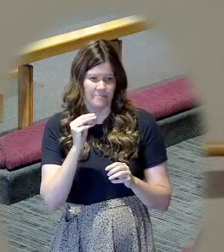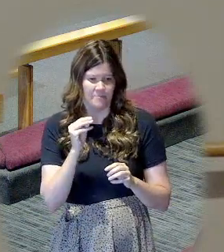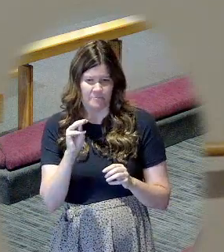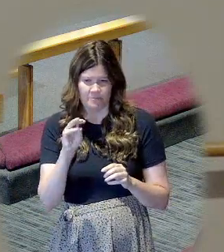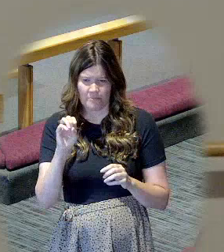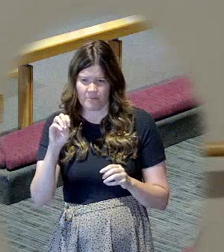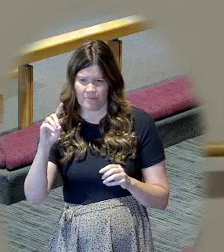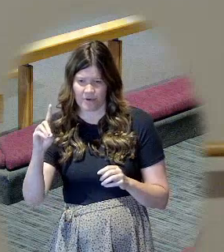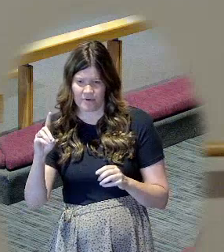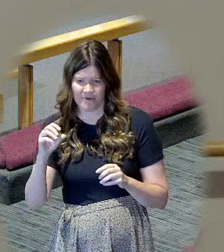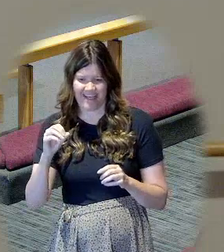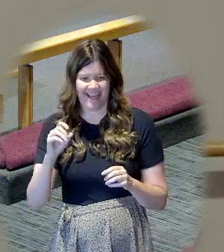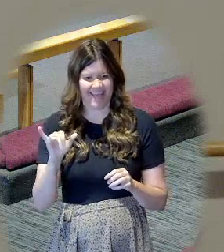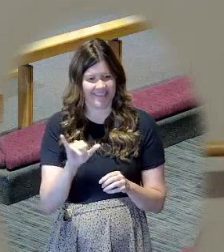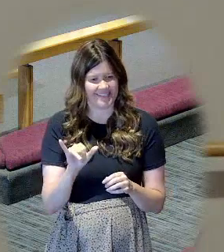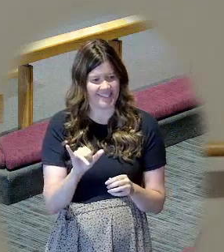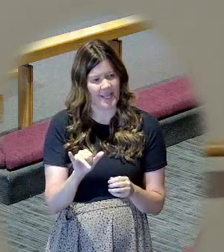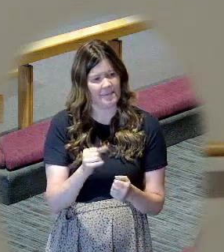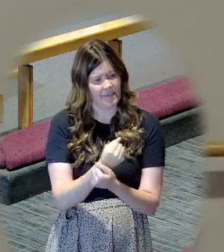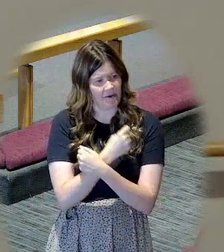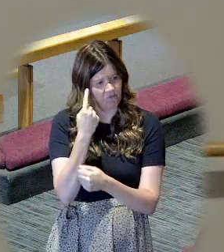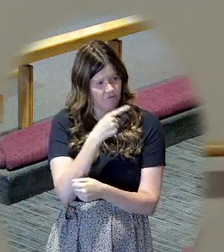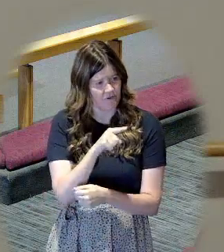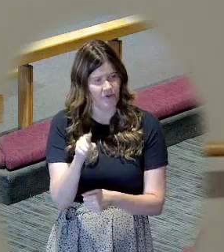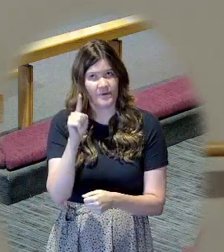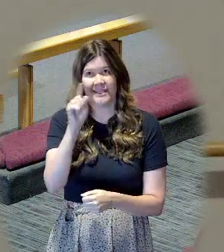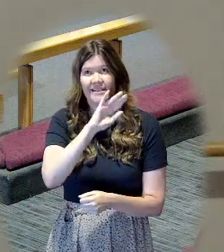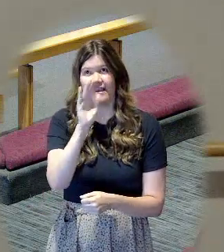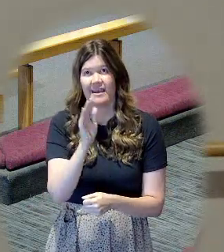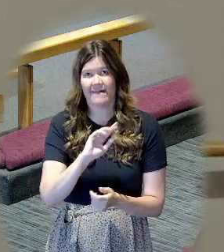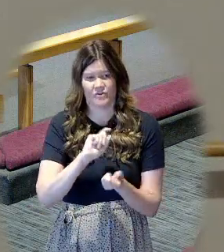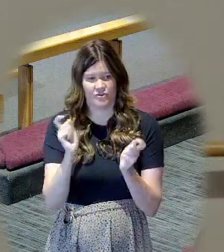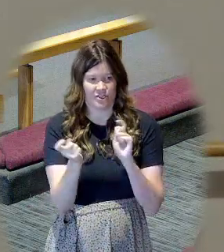you. He never changes.